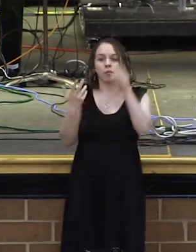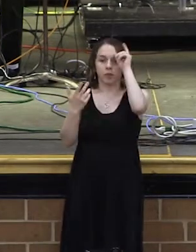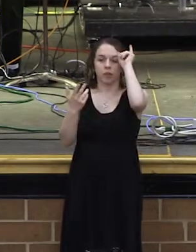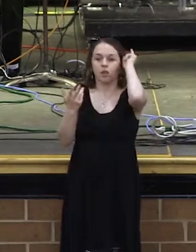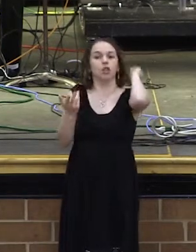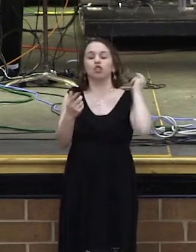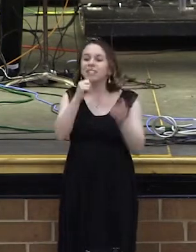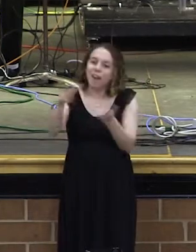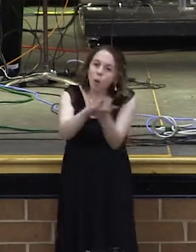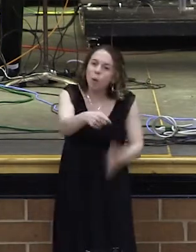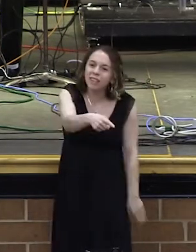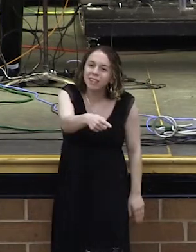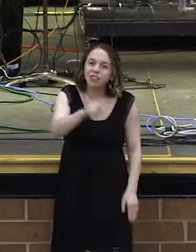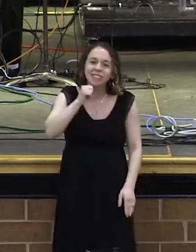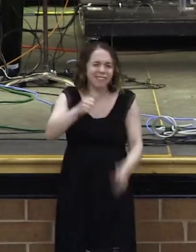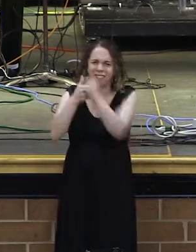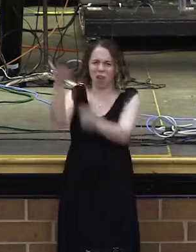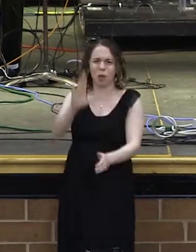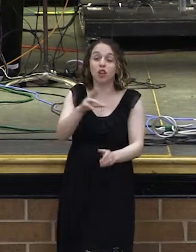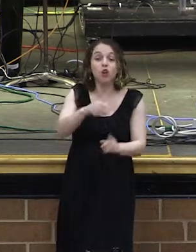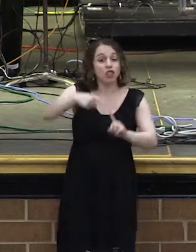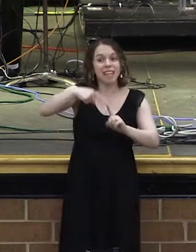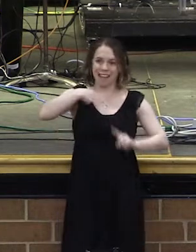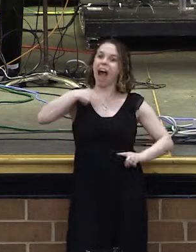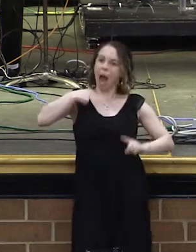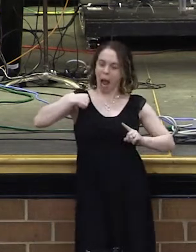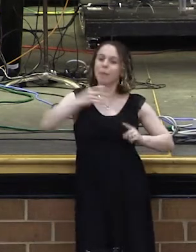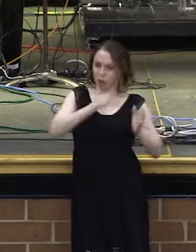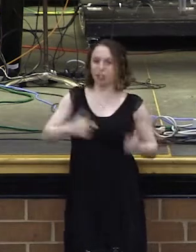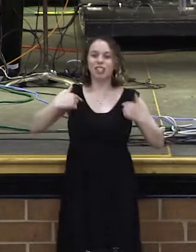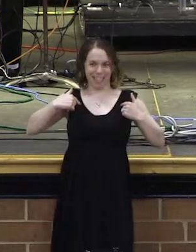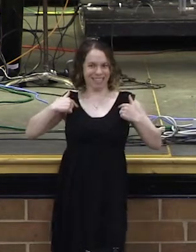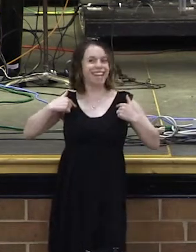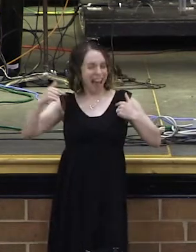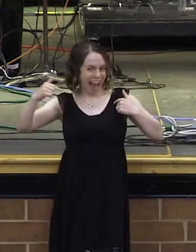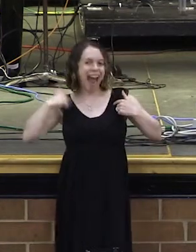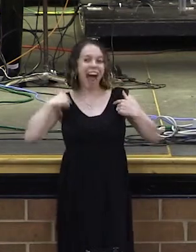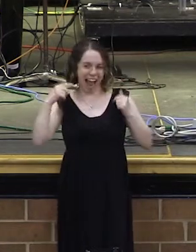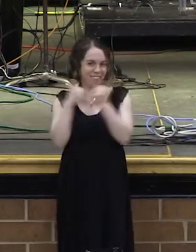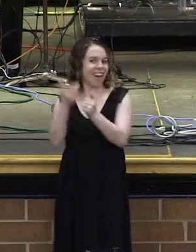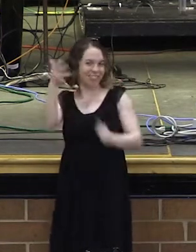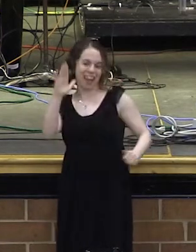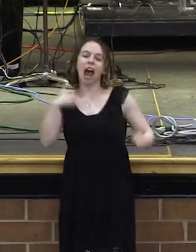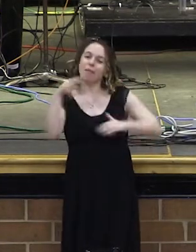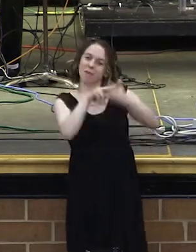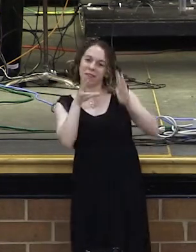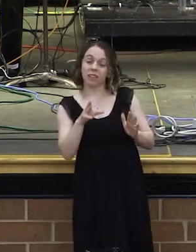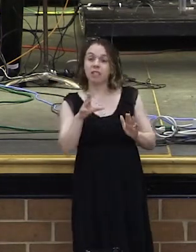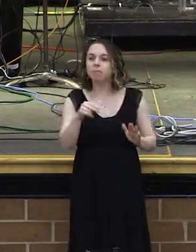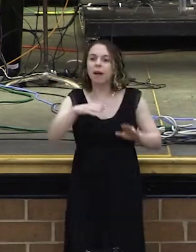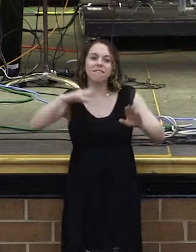a unclean ungodly man there's not a her name wasn't Jezebel he was calling her Jezebel which